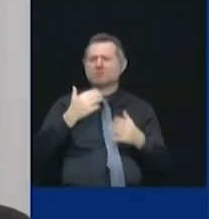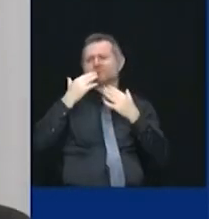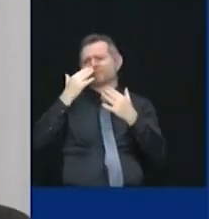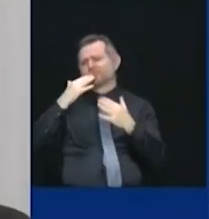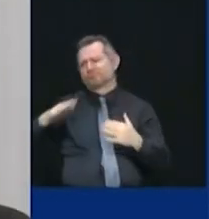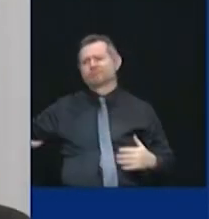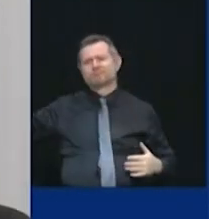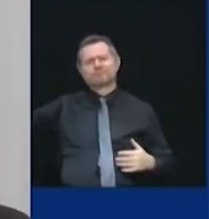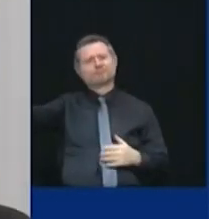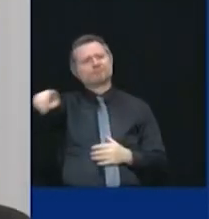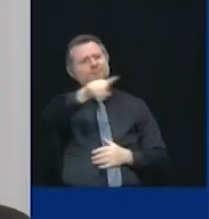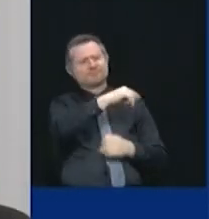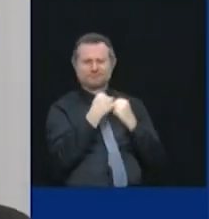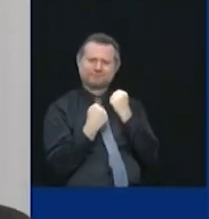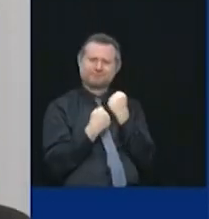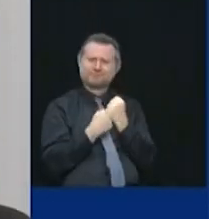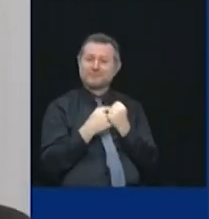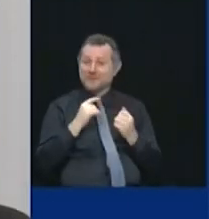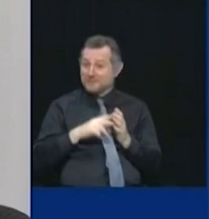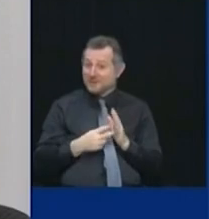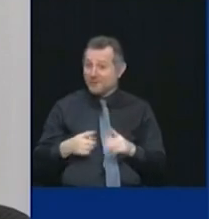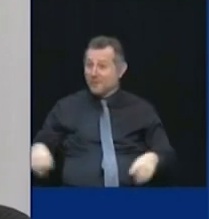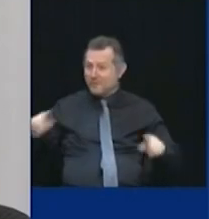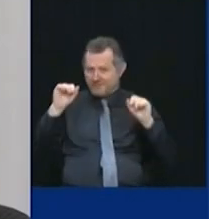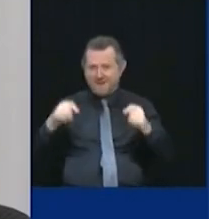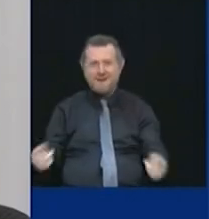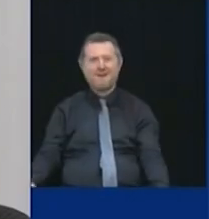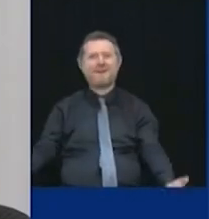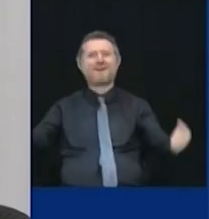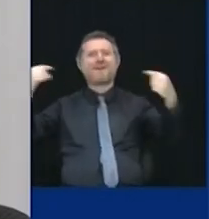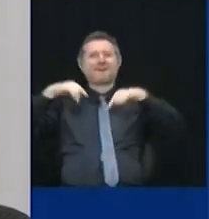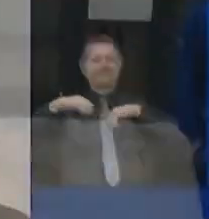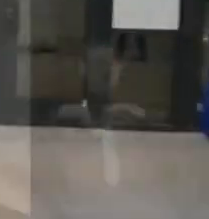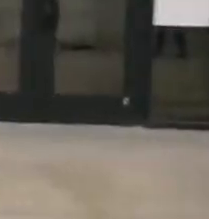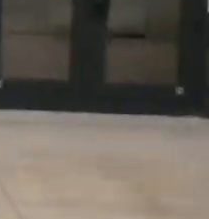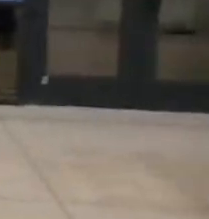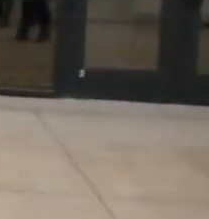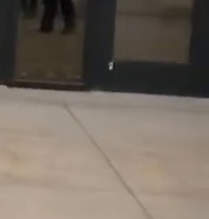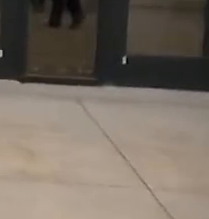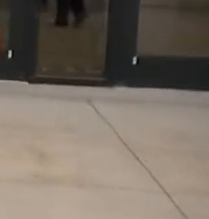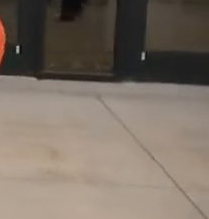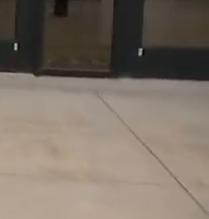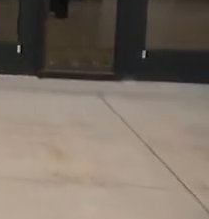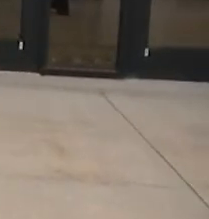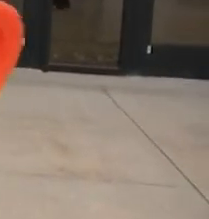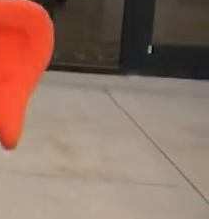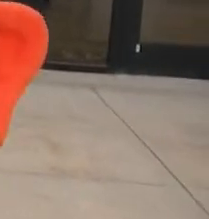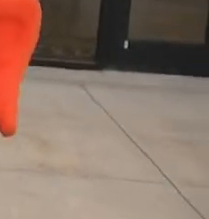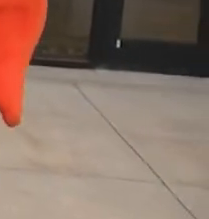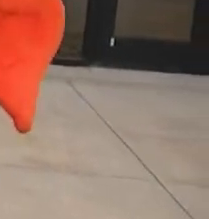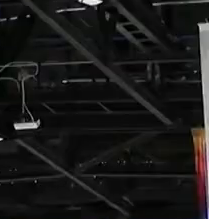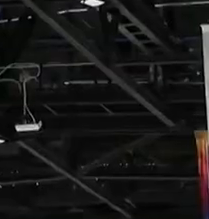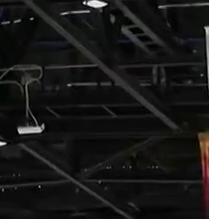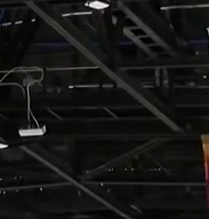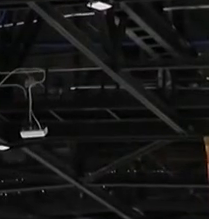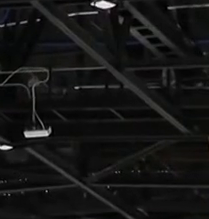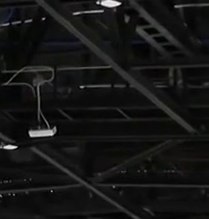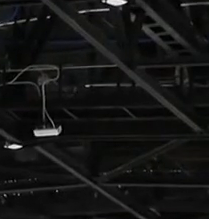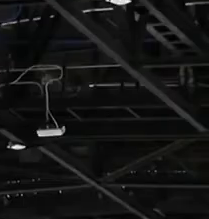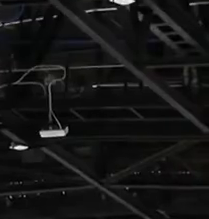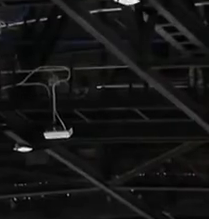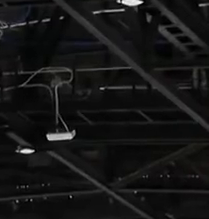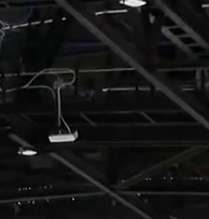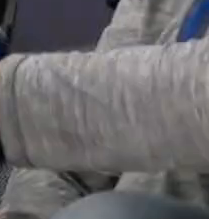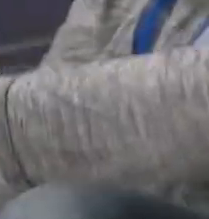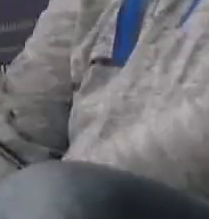tribute to our fans that they can be at the Nassau Coliseum in big numbers for the playoffs. And fans will be able to crowd into the Coliseum for the Stanley